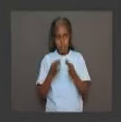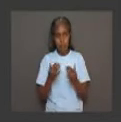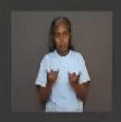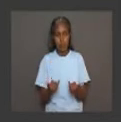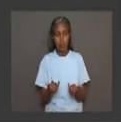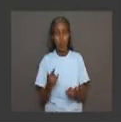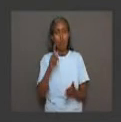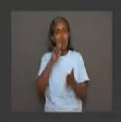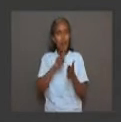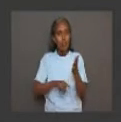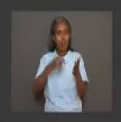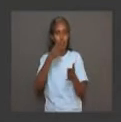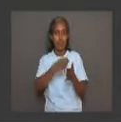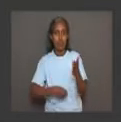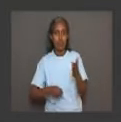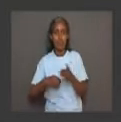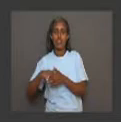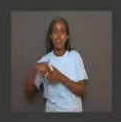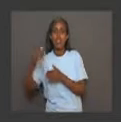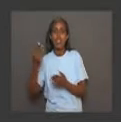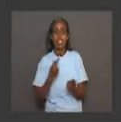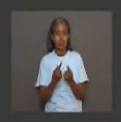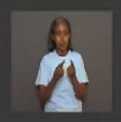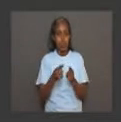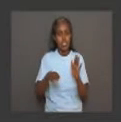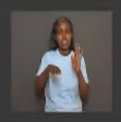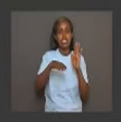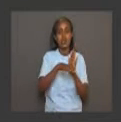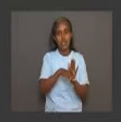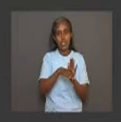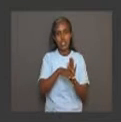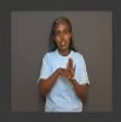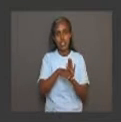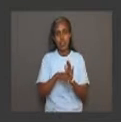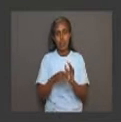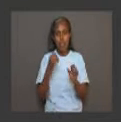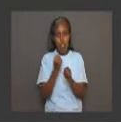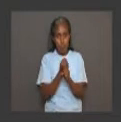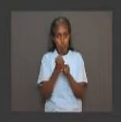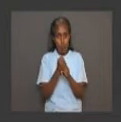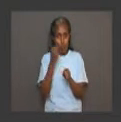what value of exports is represented by coffee.